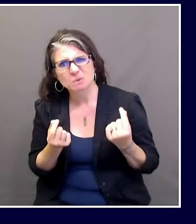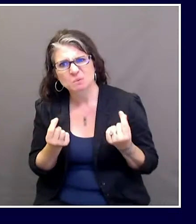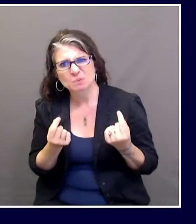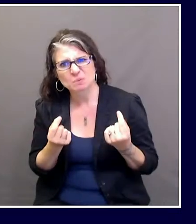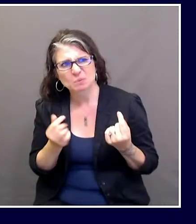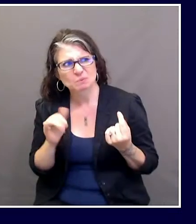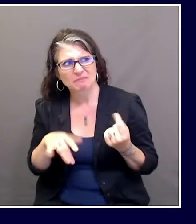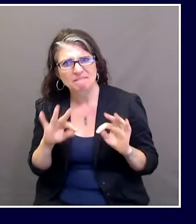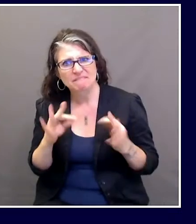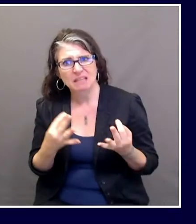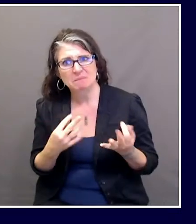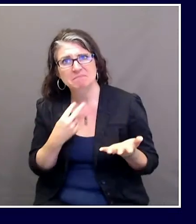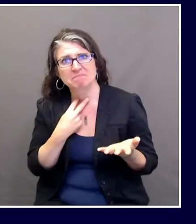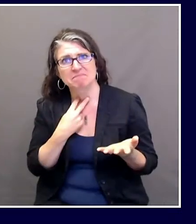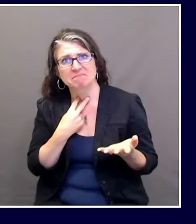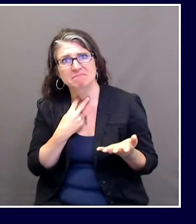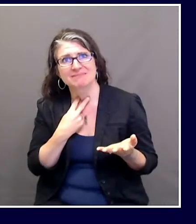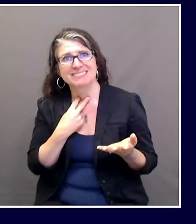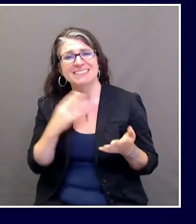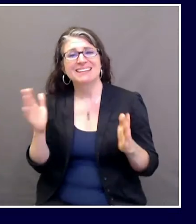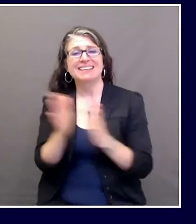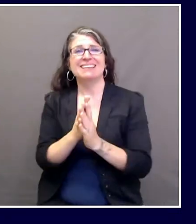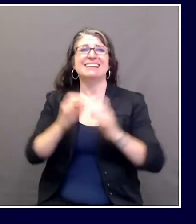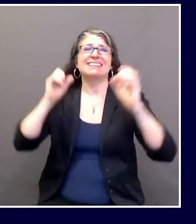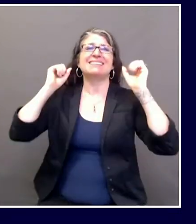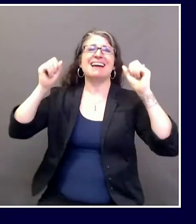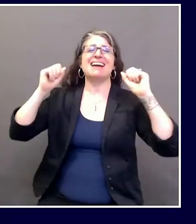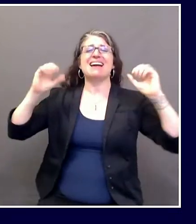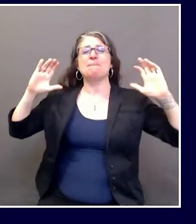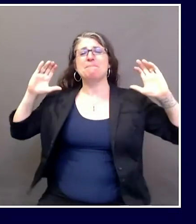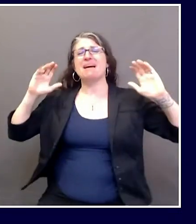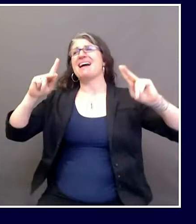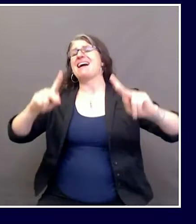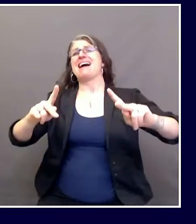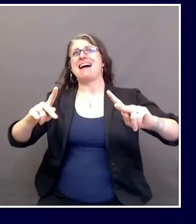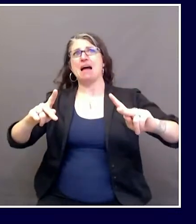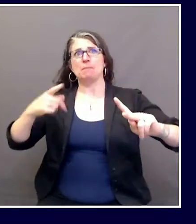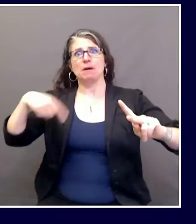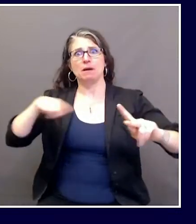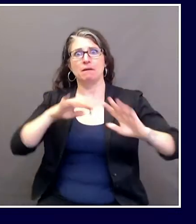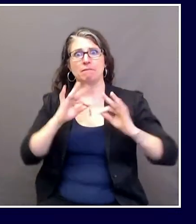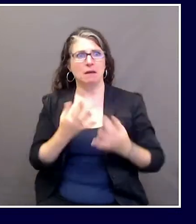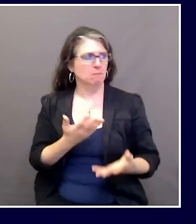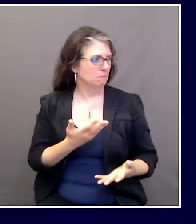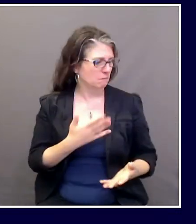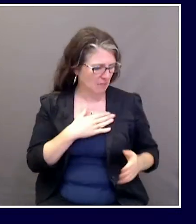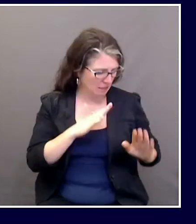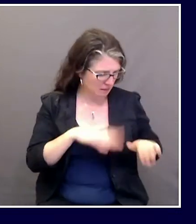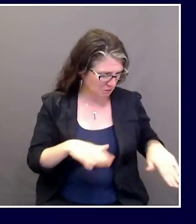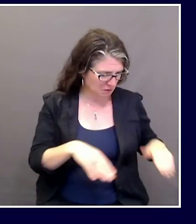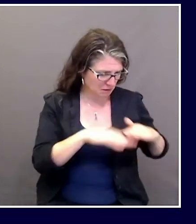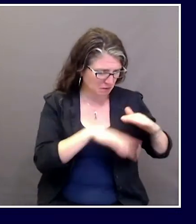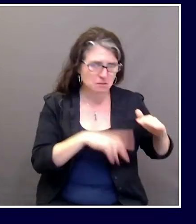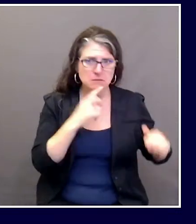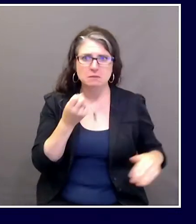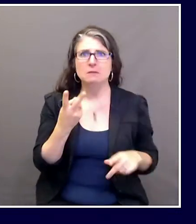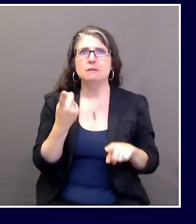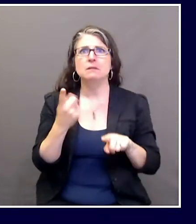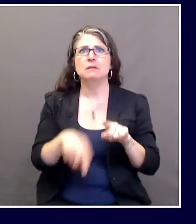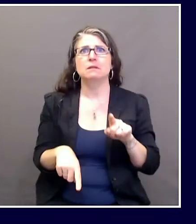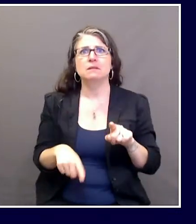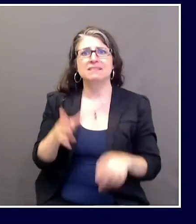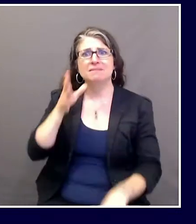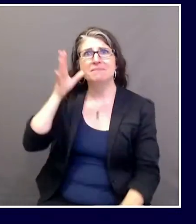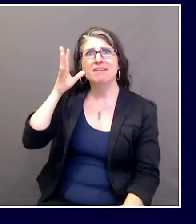parents wanting to provide them with a layer of protection. You go out without masks and tell the kids to wear their masks. Do you get together with